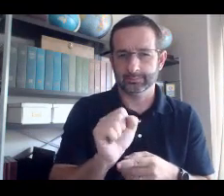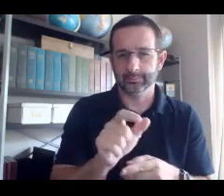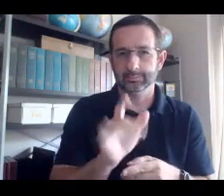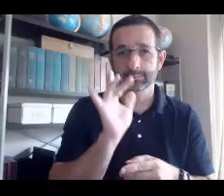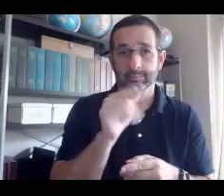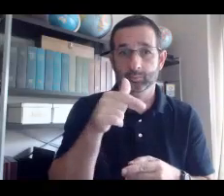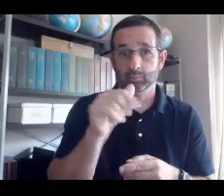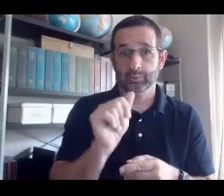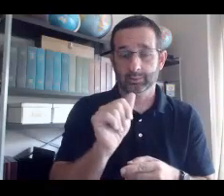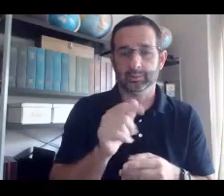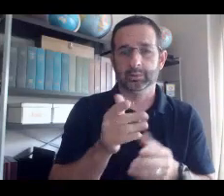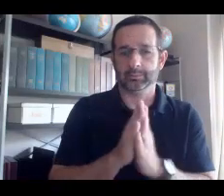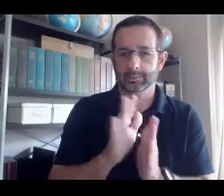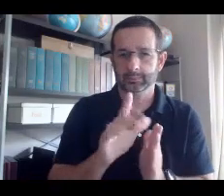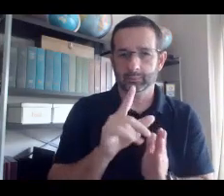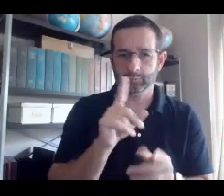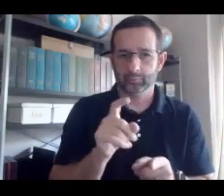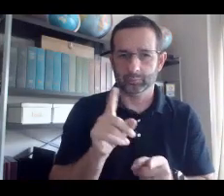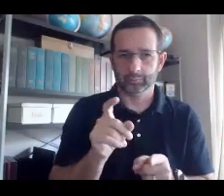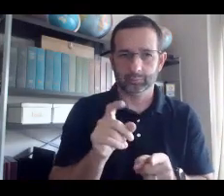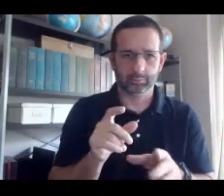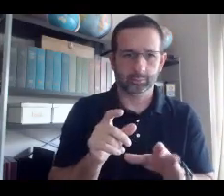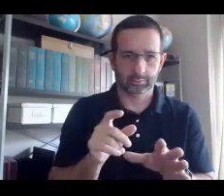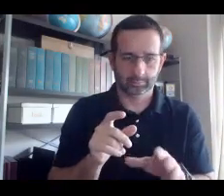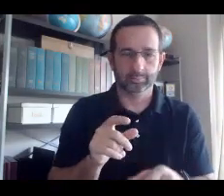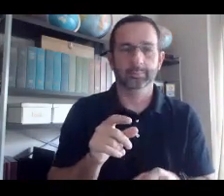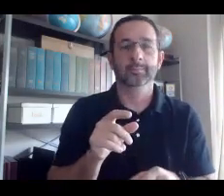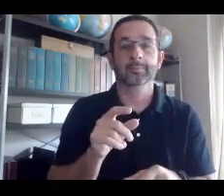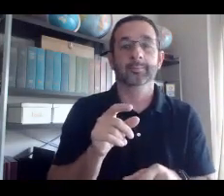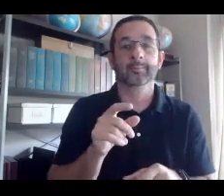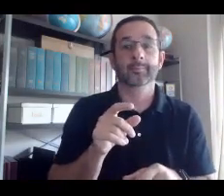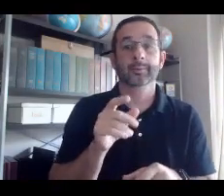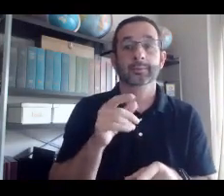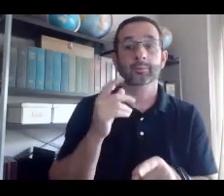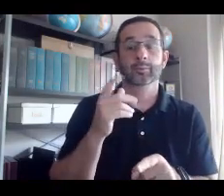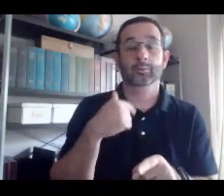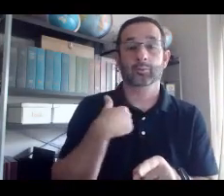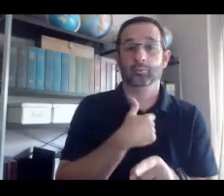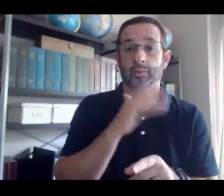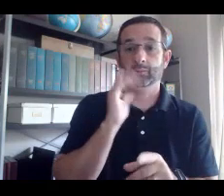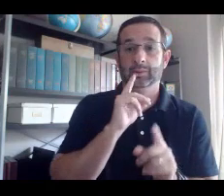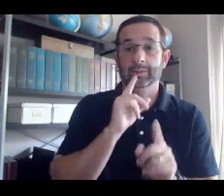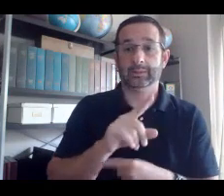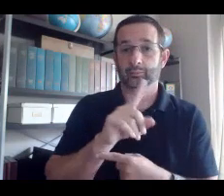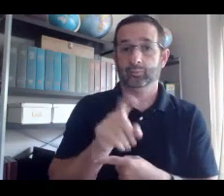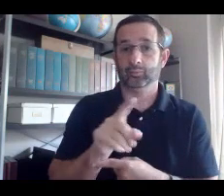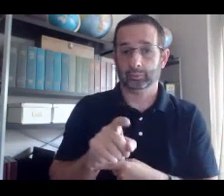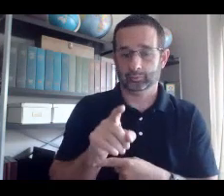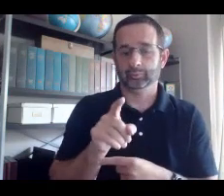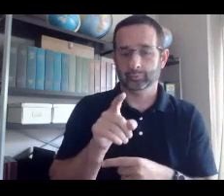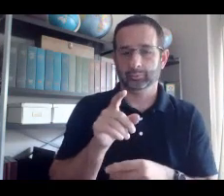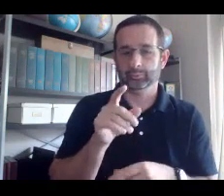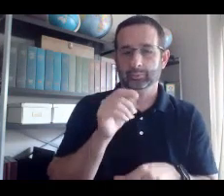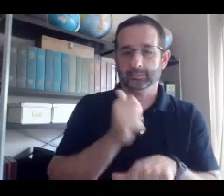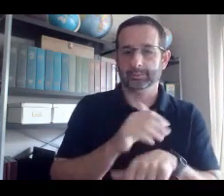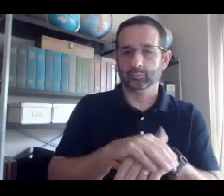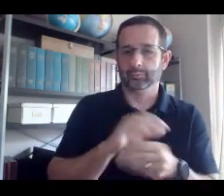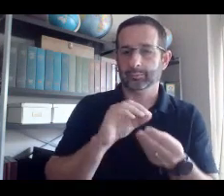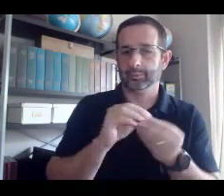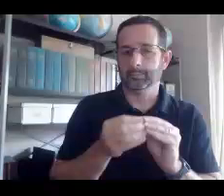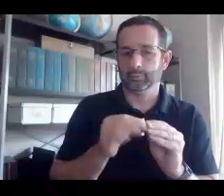the Q&A feature that is located on Teams, and you can type in your question there. And then after